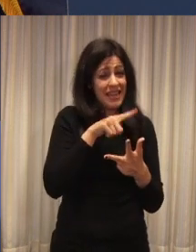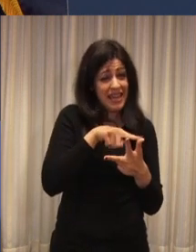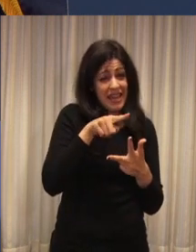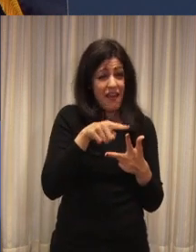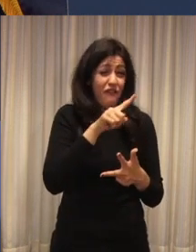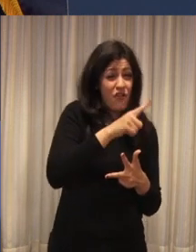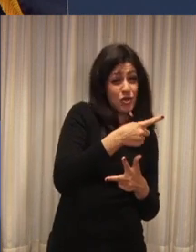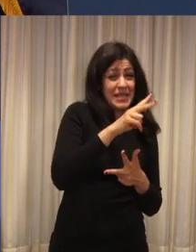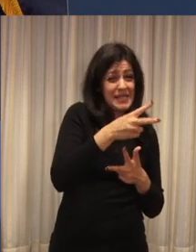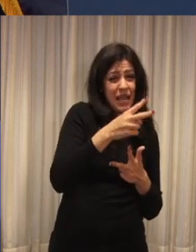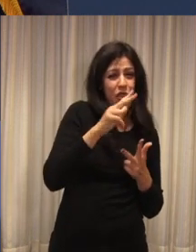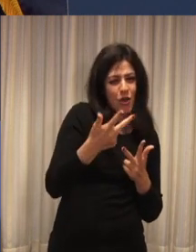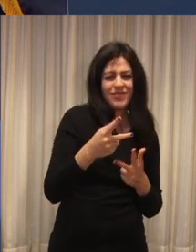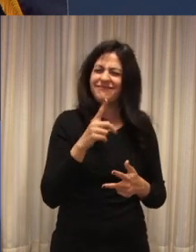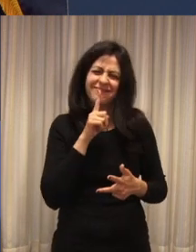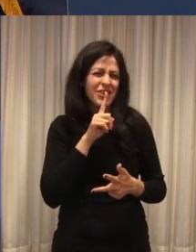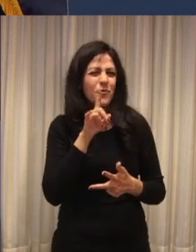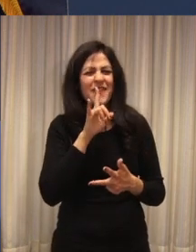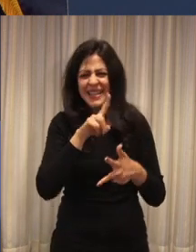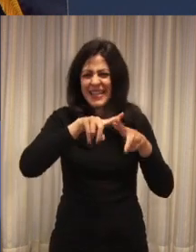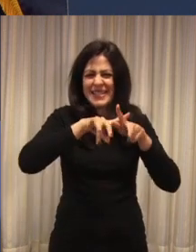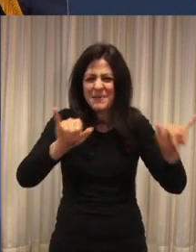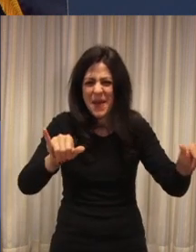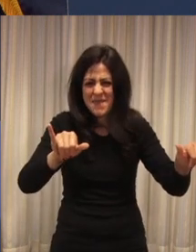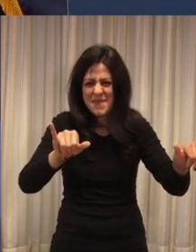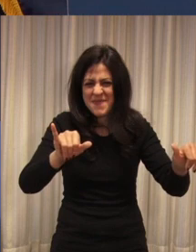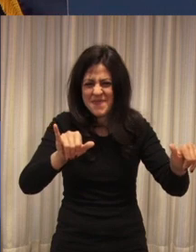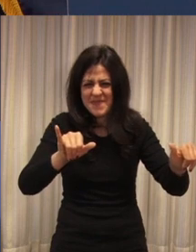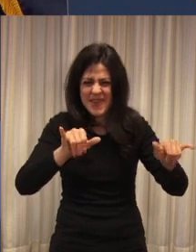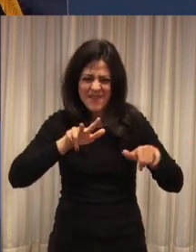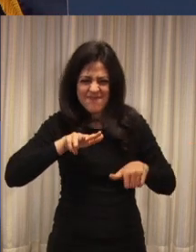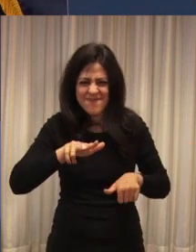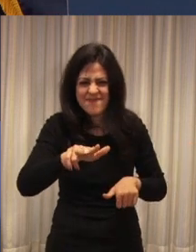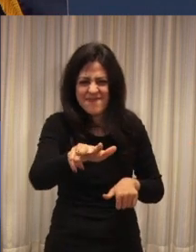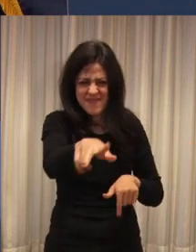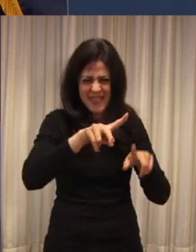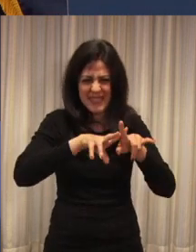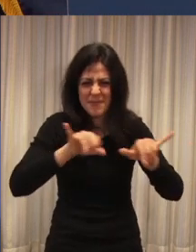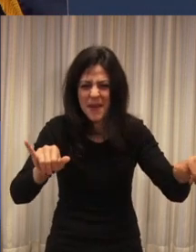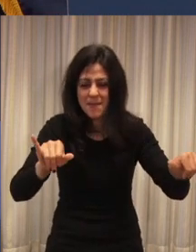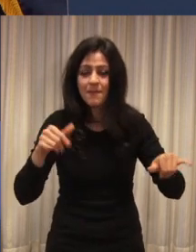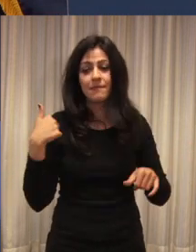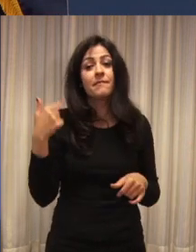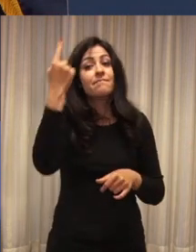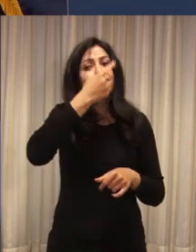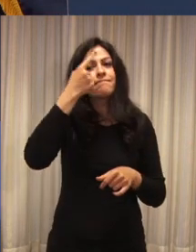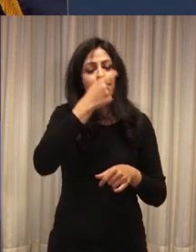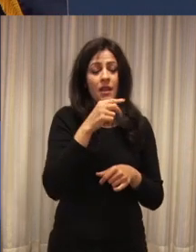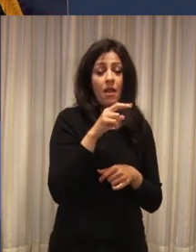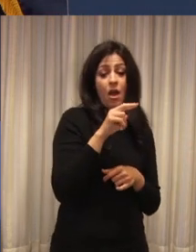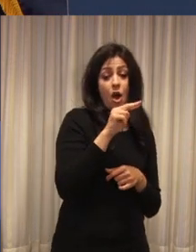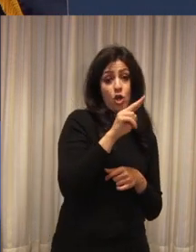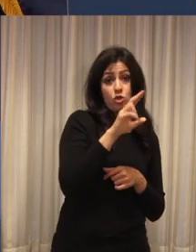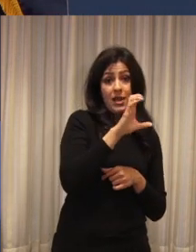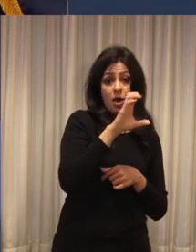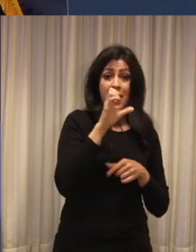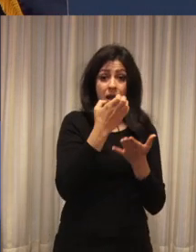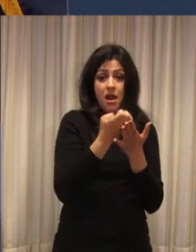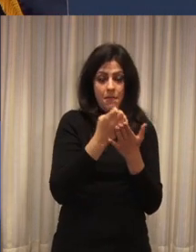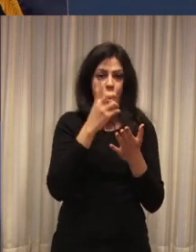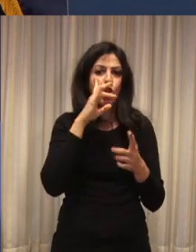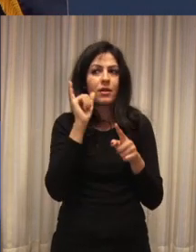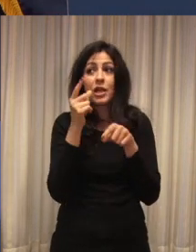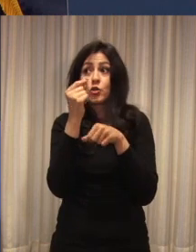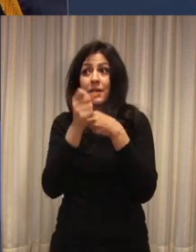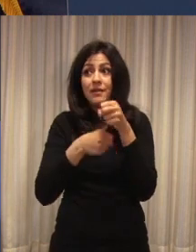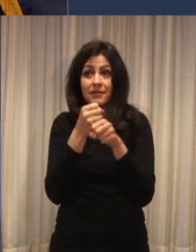these all at the same time. We need to be thinking about what does the economy of Ulster County look like 20 years out, and we